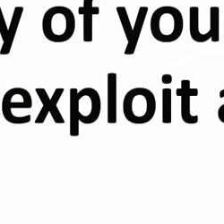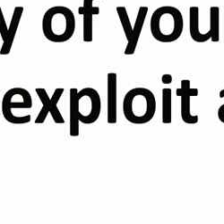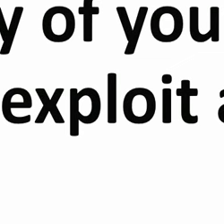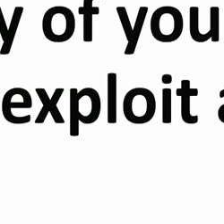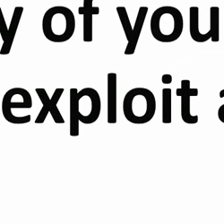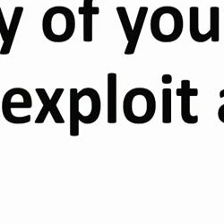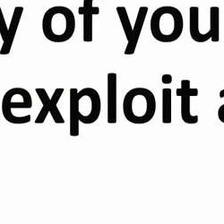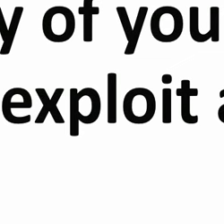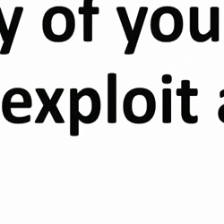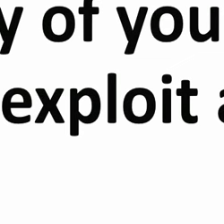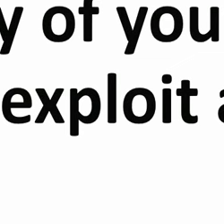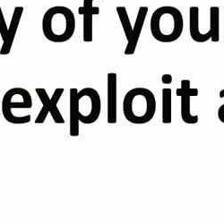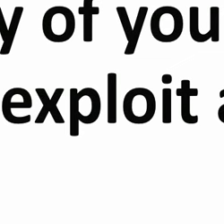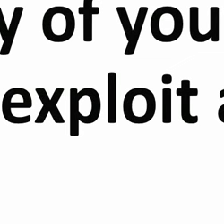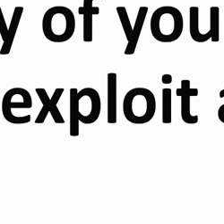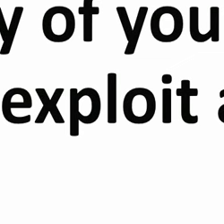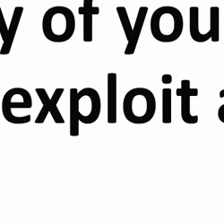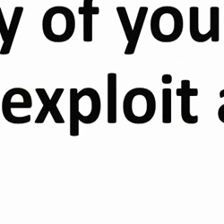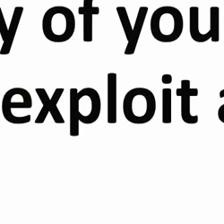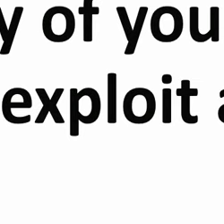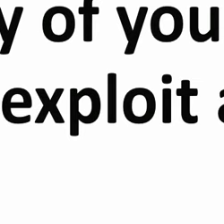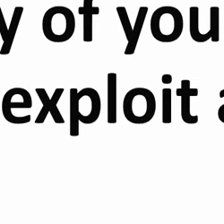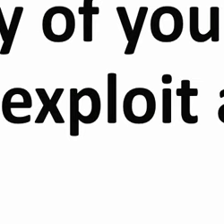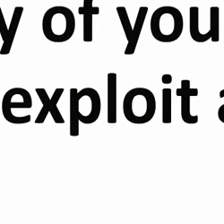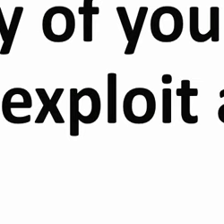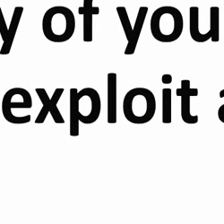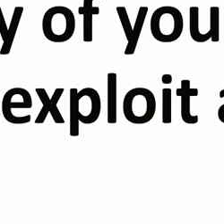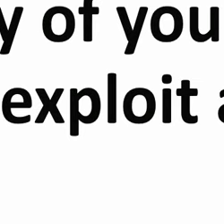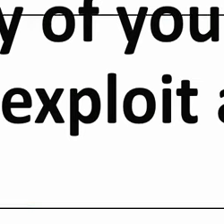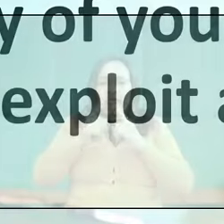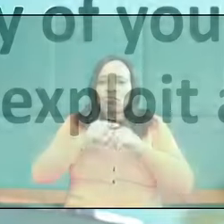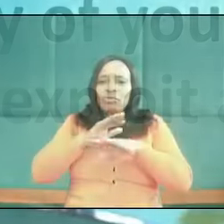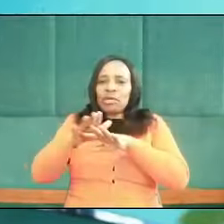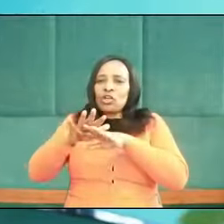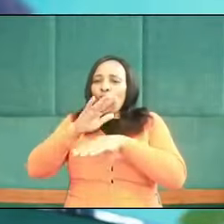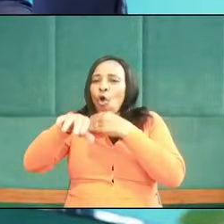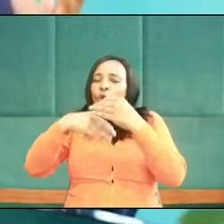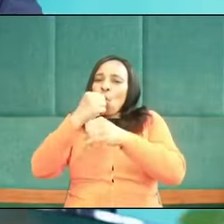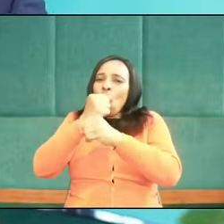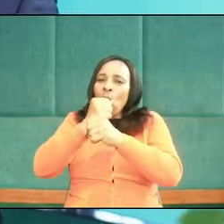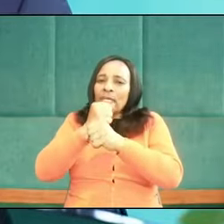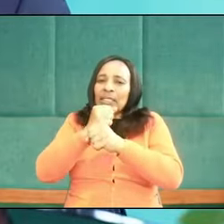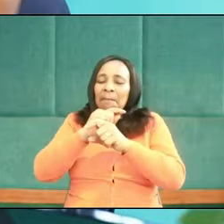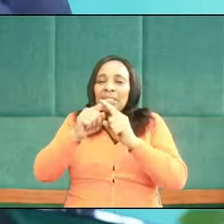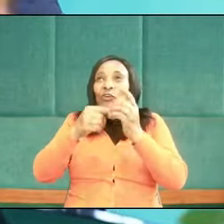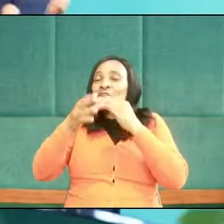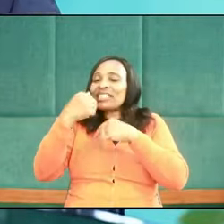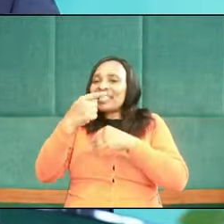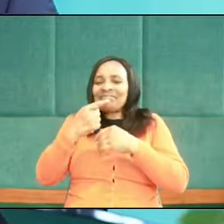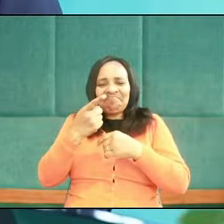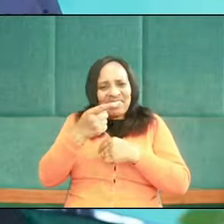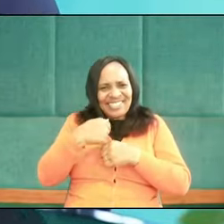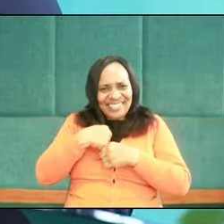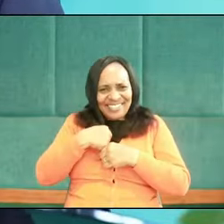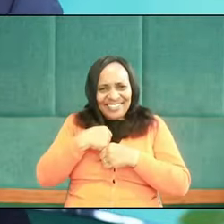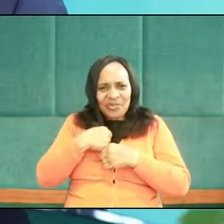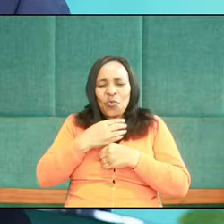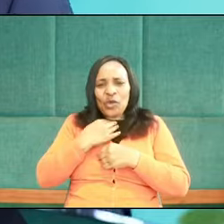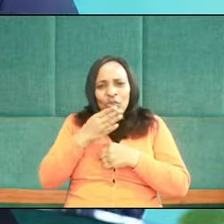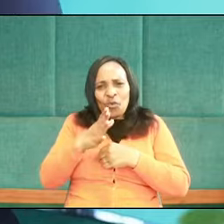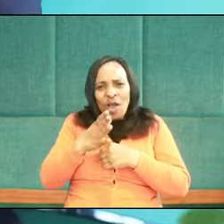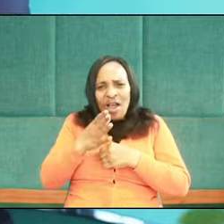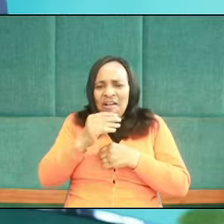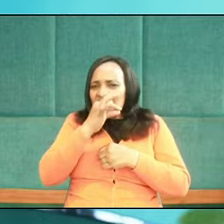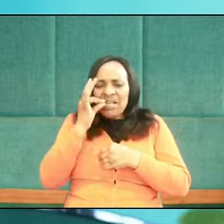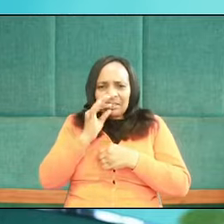fast, you find pleasure and exploit all your laborers. So God says, I don't need your fast. I don't need your offerings.